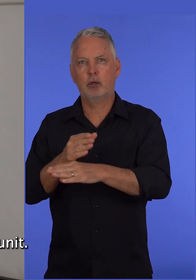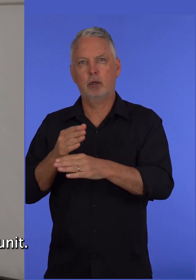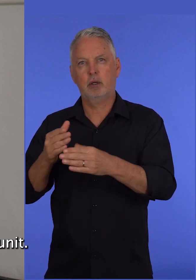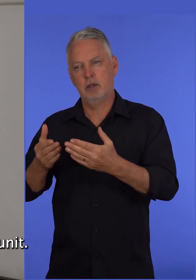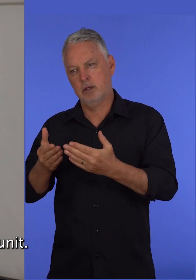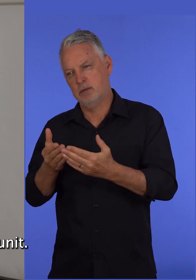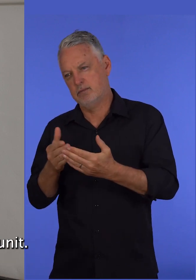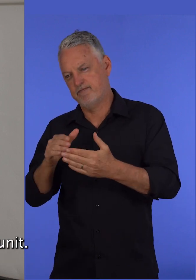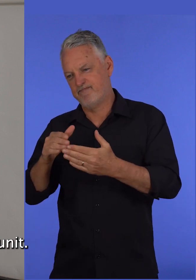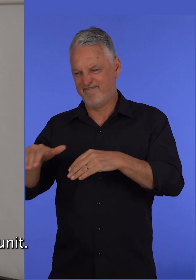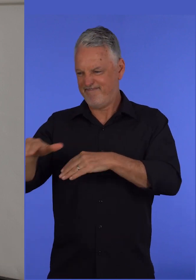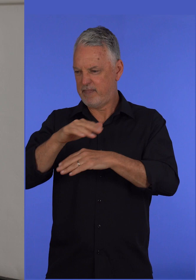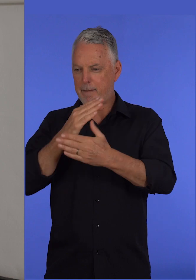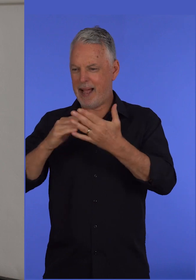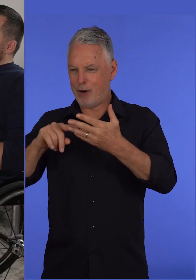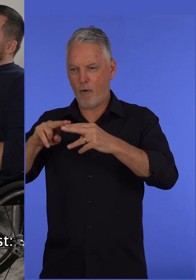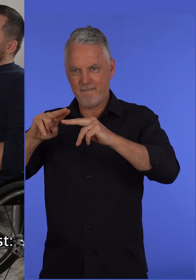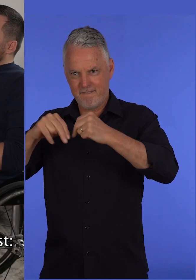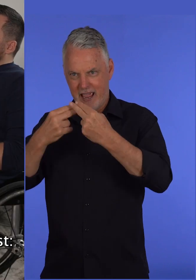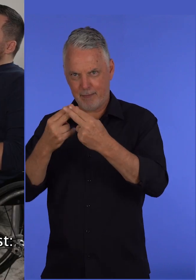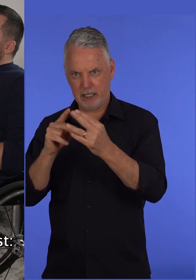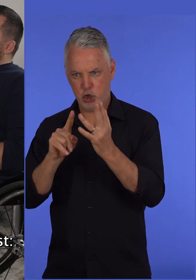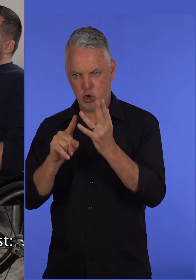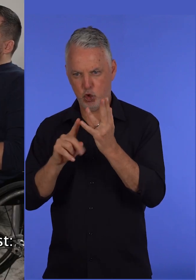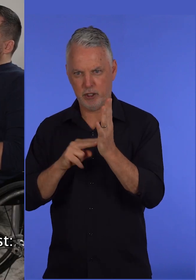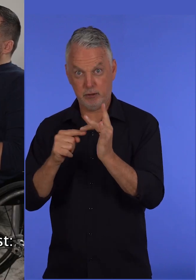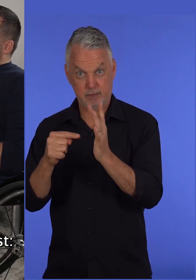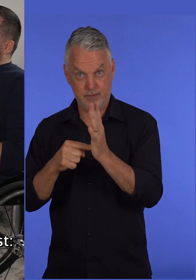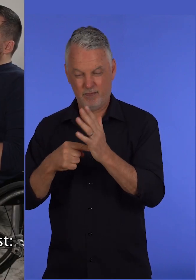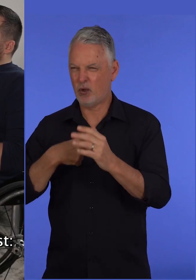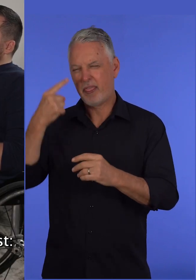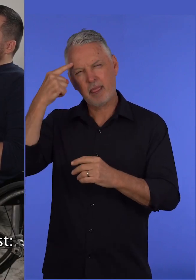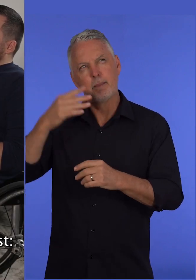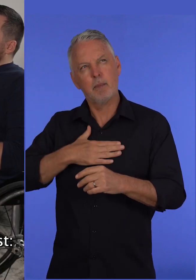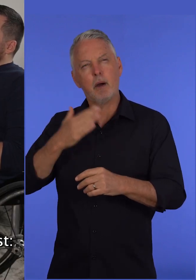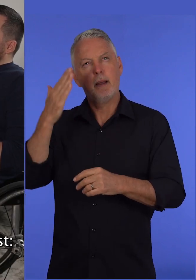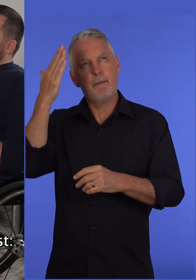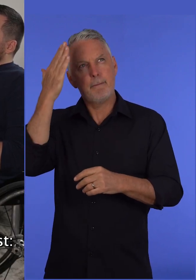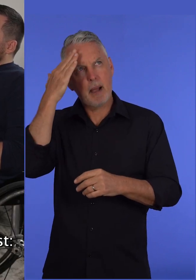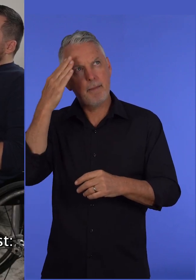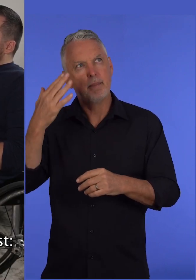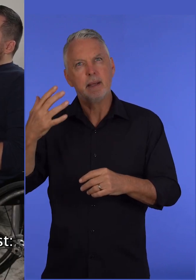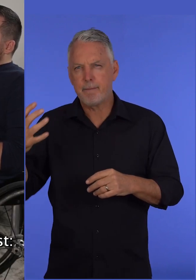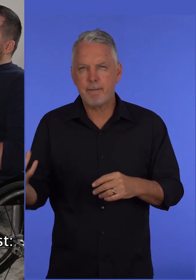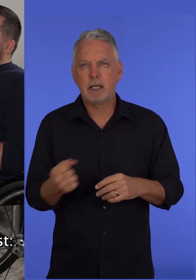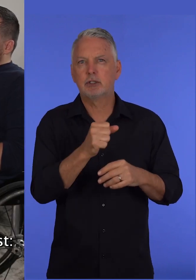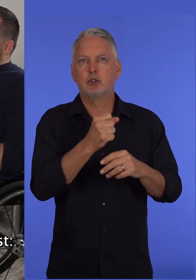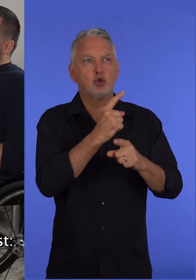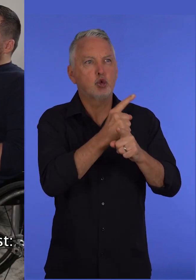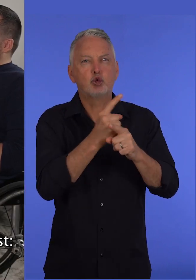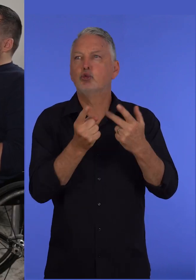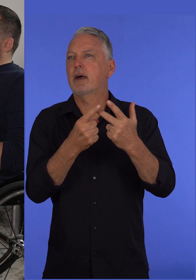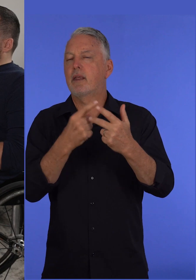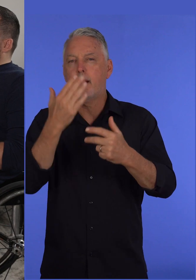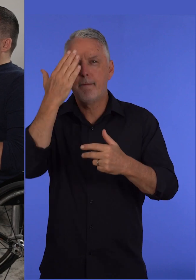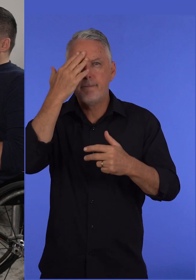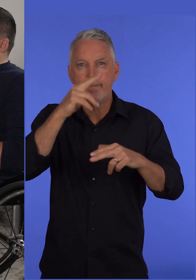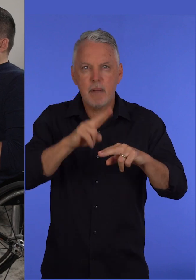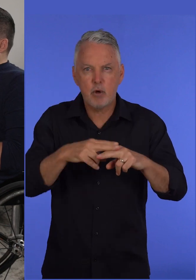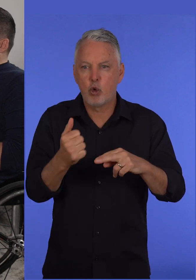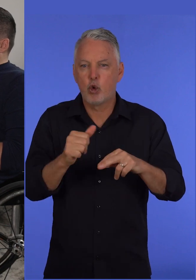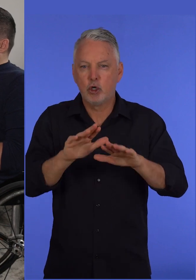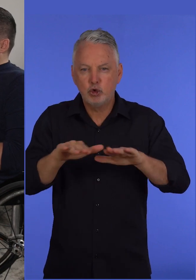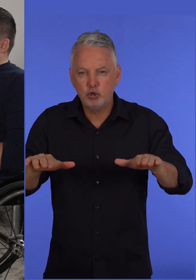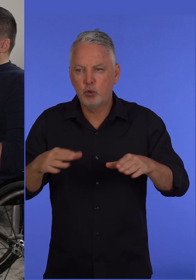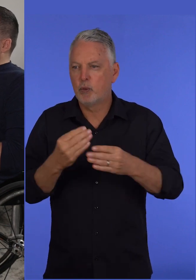required in the family unit. I would say her advice is just learn from and speak to other